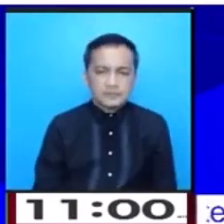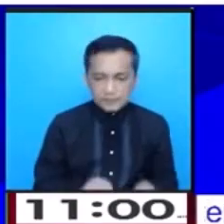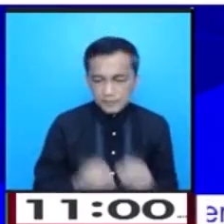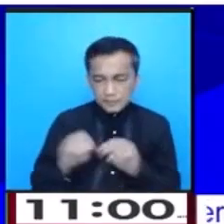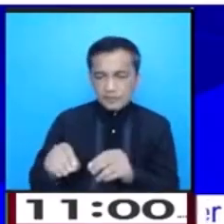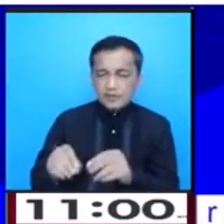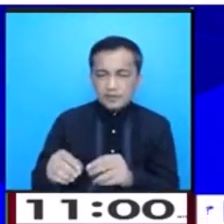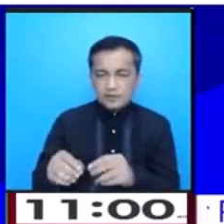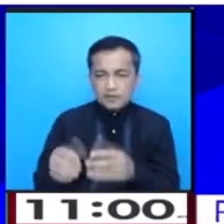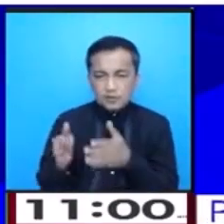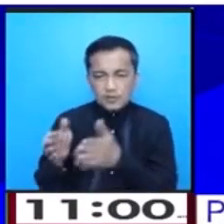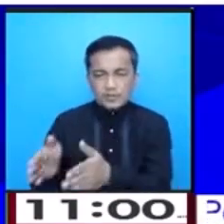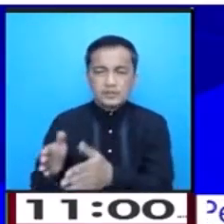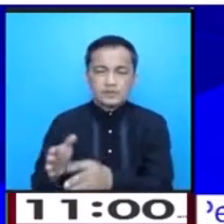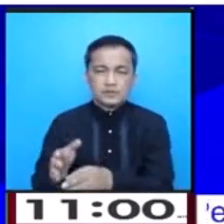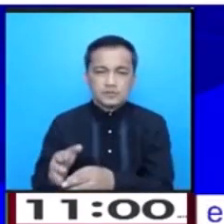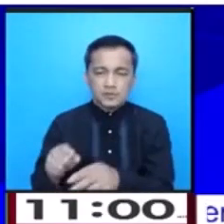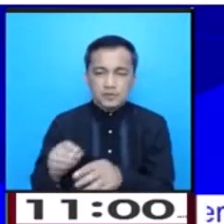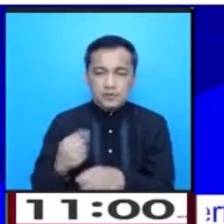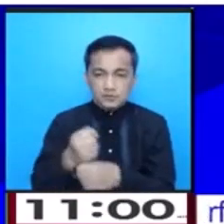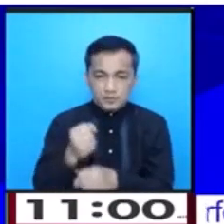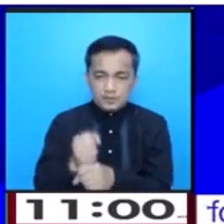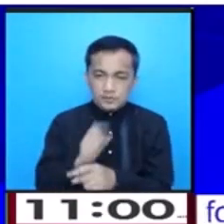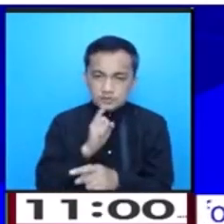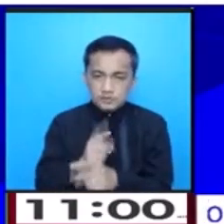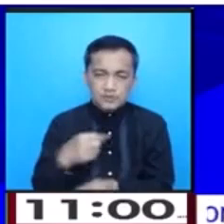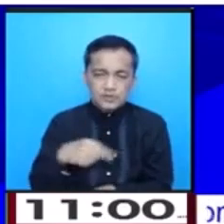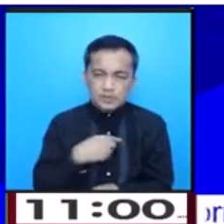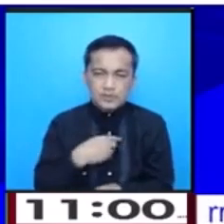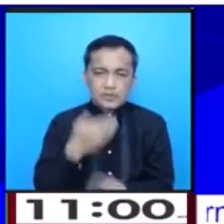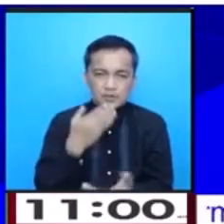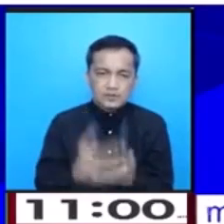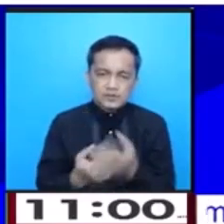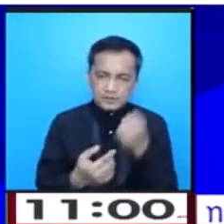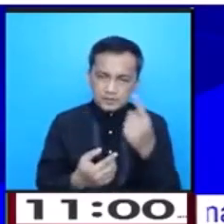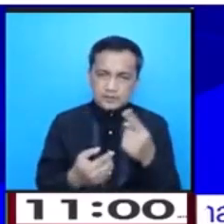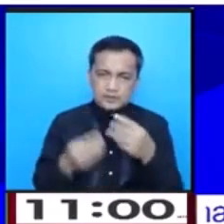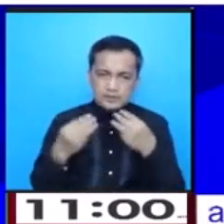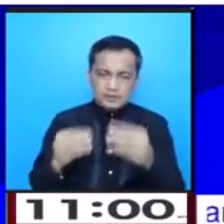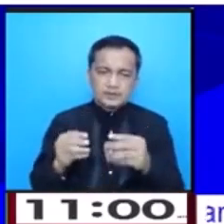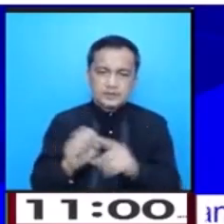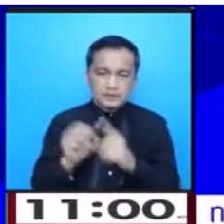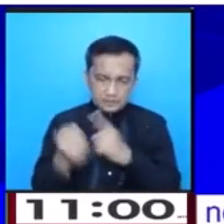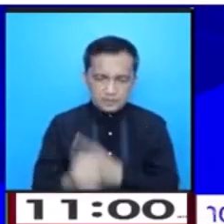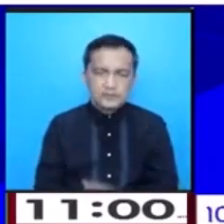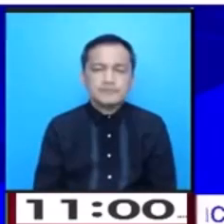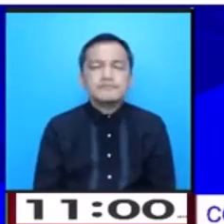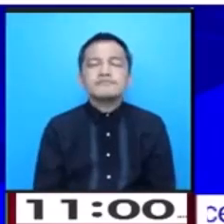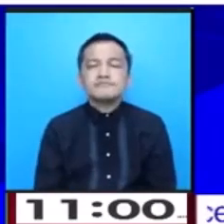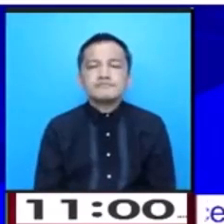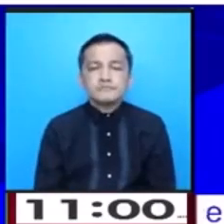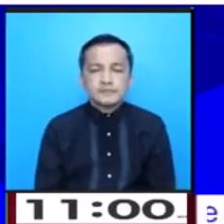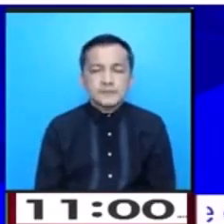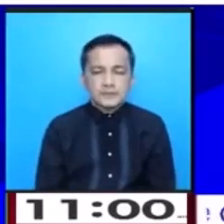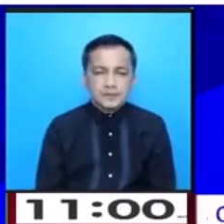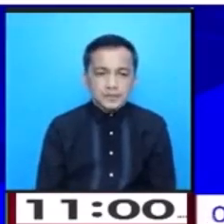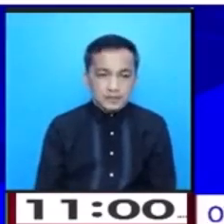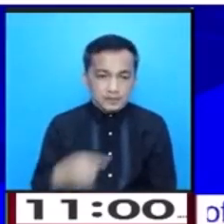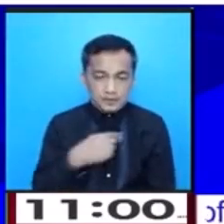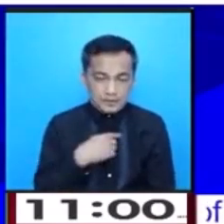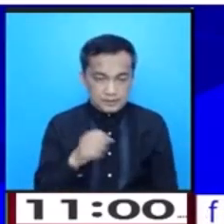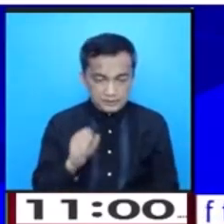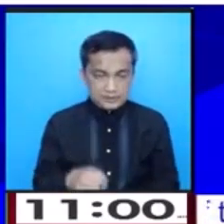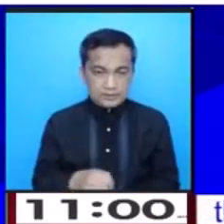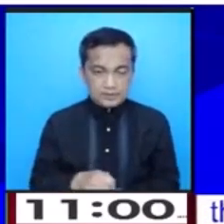ensure that we have a good understanding of the market situation ex ante, so that you can advise